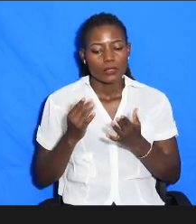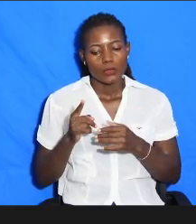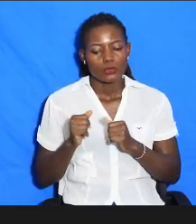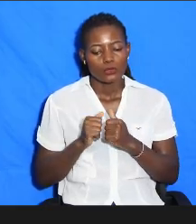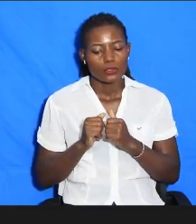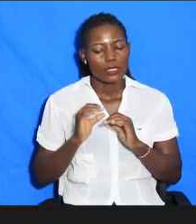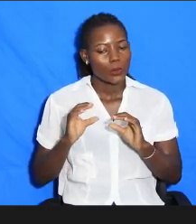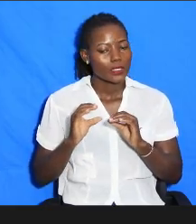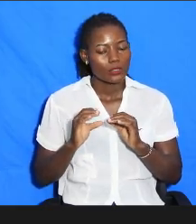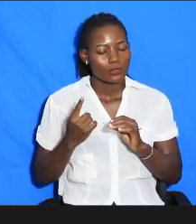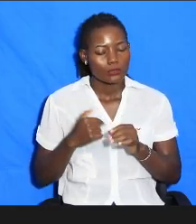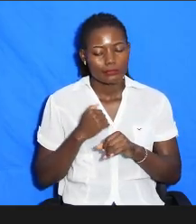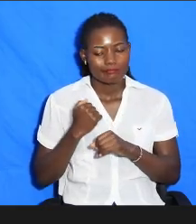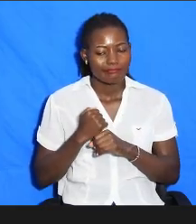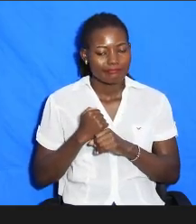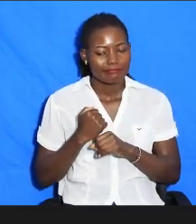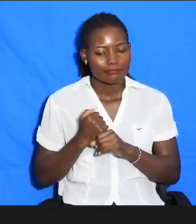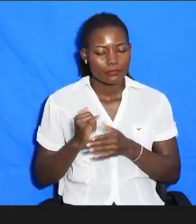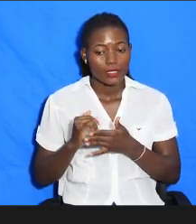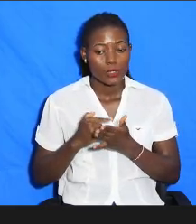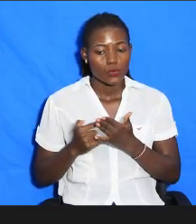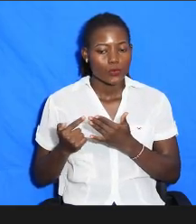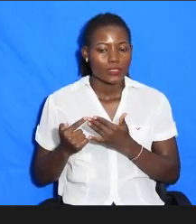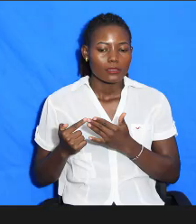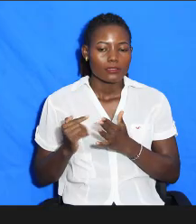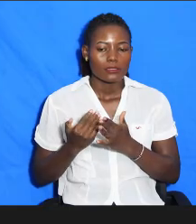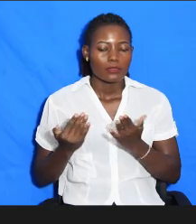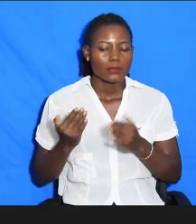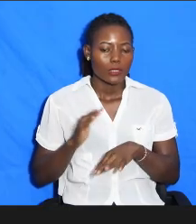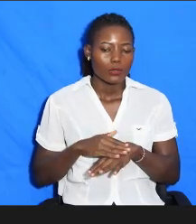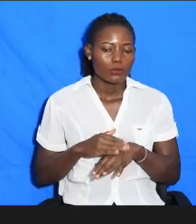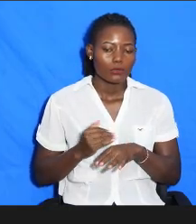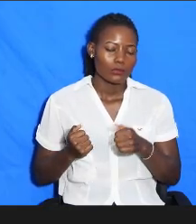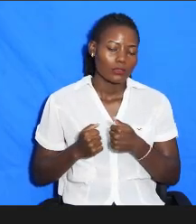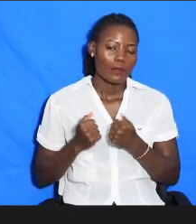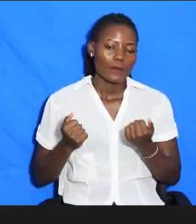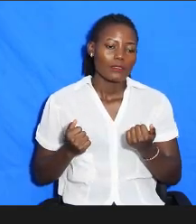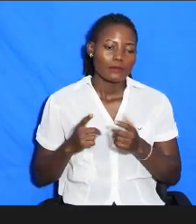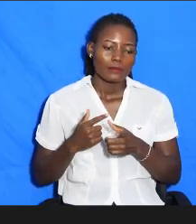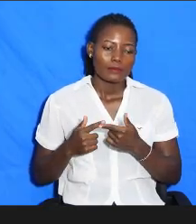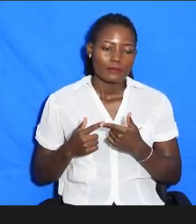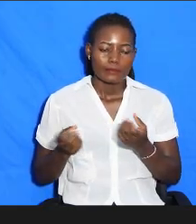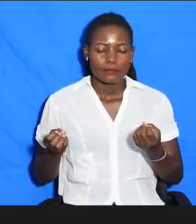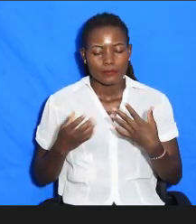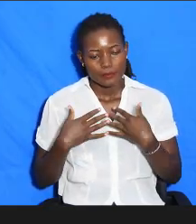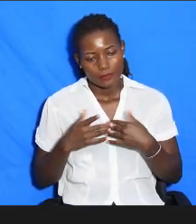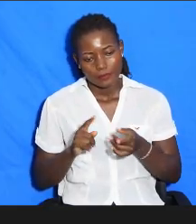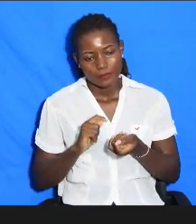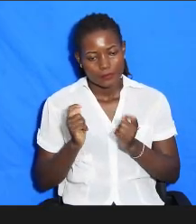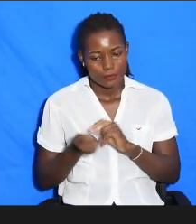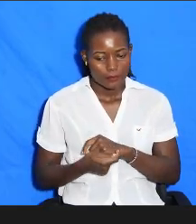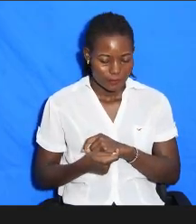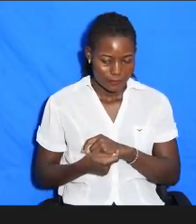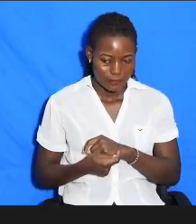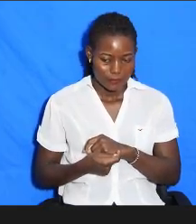coach you have really worked in that week. Something good was supposed to come up. Then all of a sudden there was a shift that